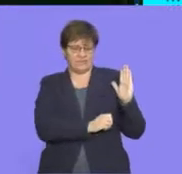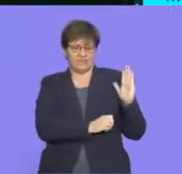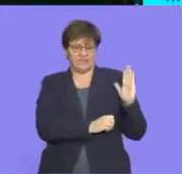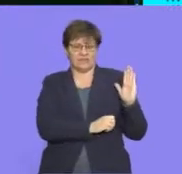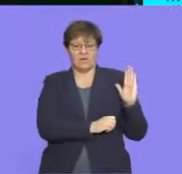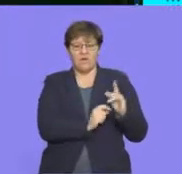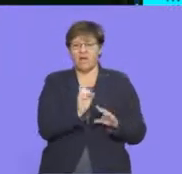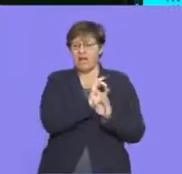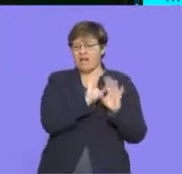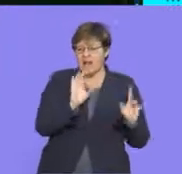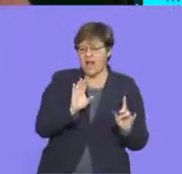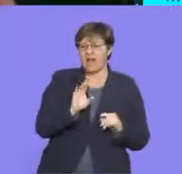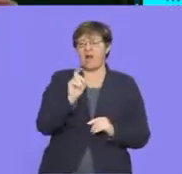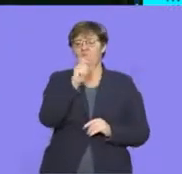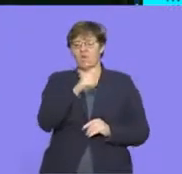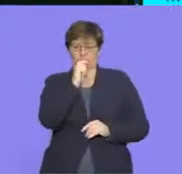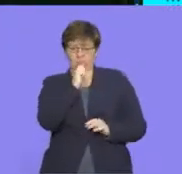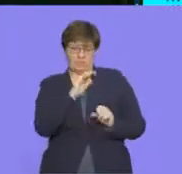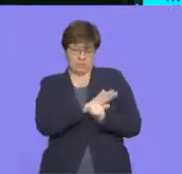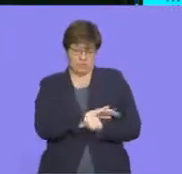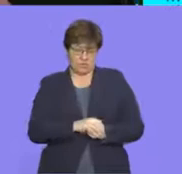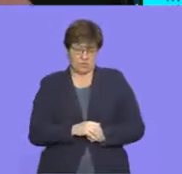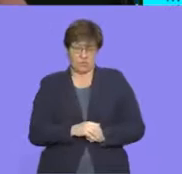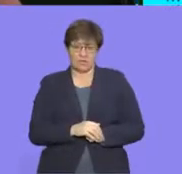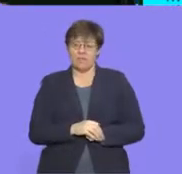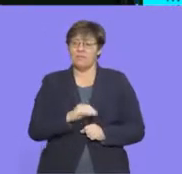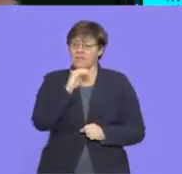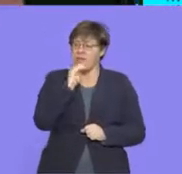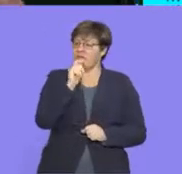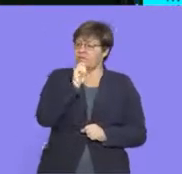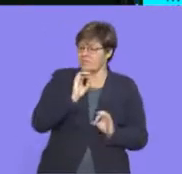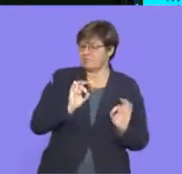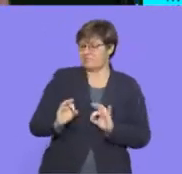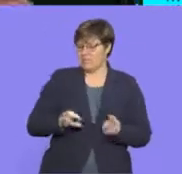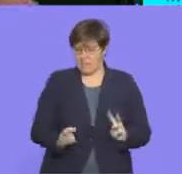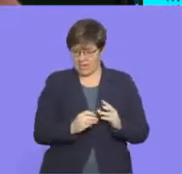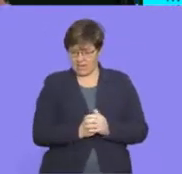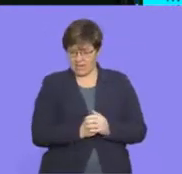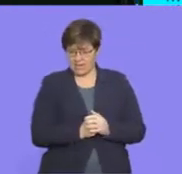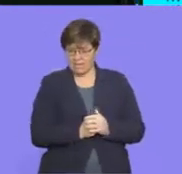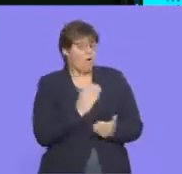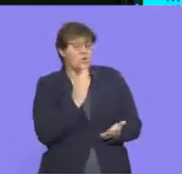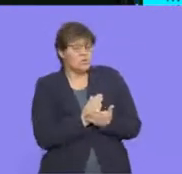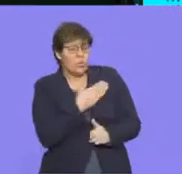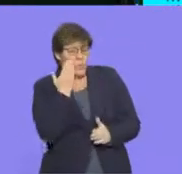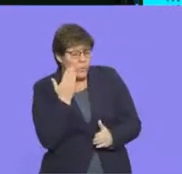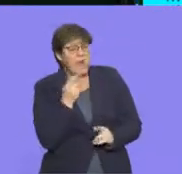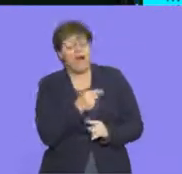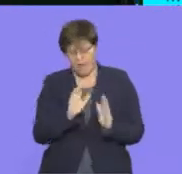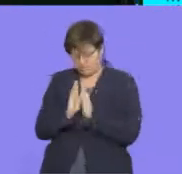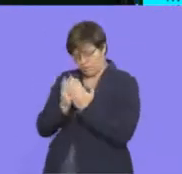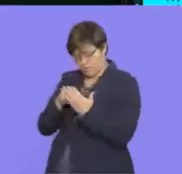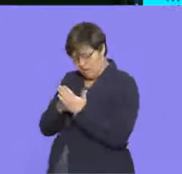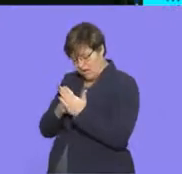terminology. Make sure you are familiar with the words that we use so that you are able to use them correctly. Remember, if you're not sure, go and have a look in